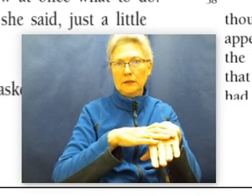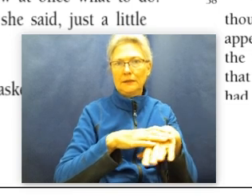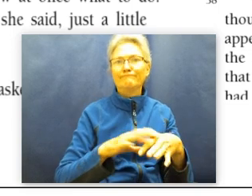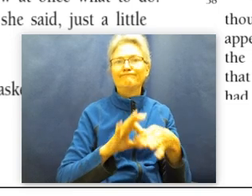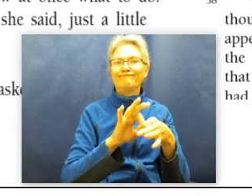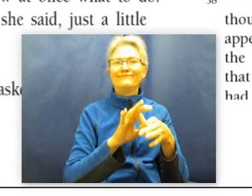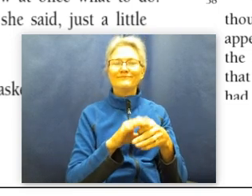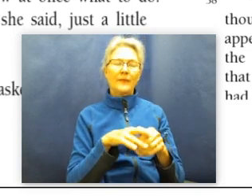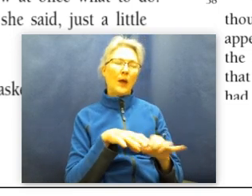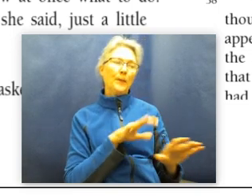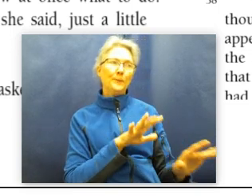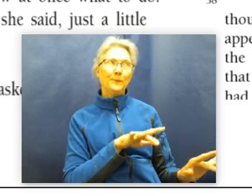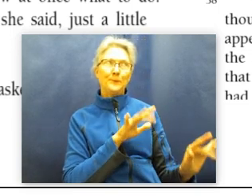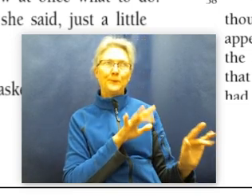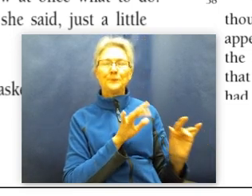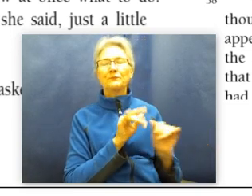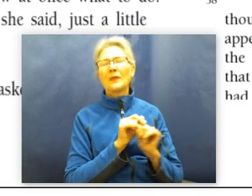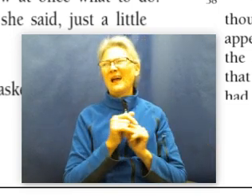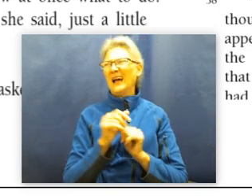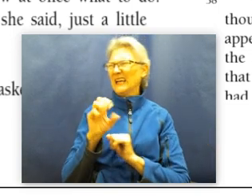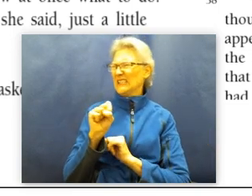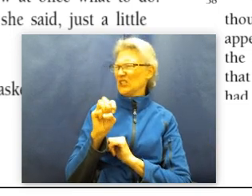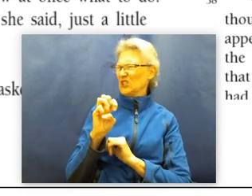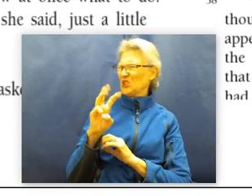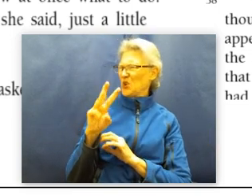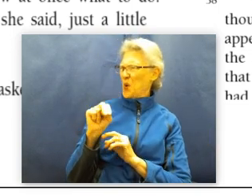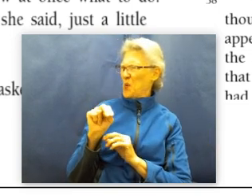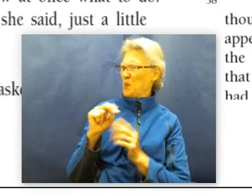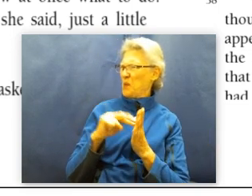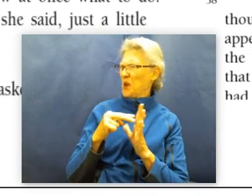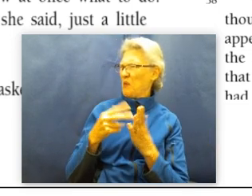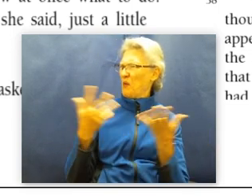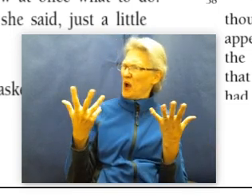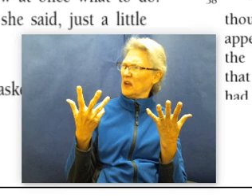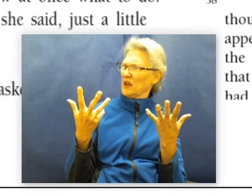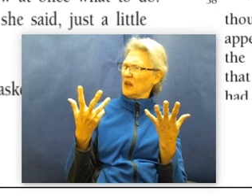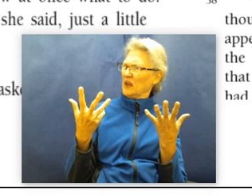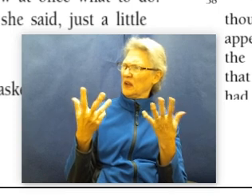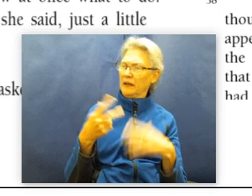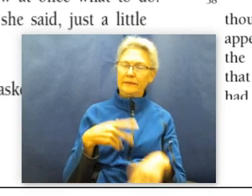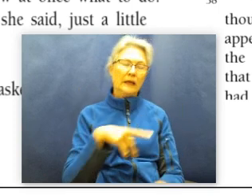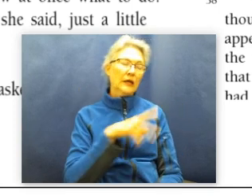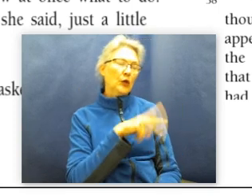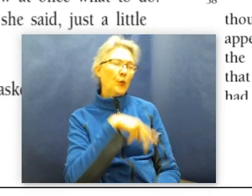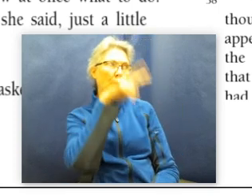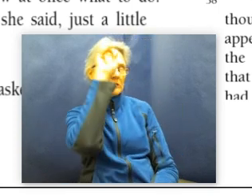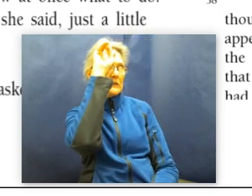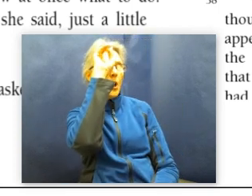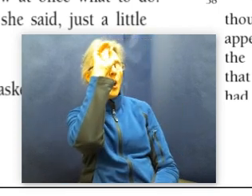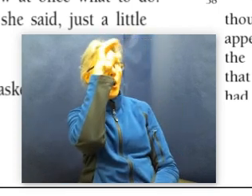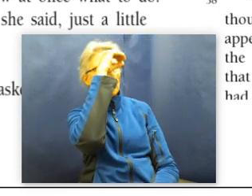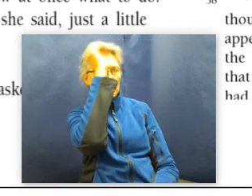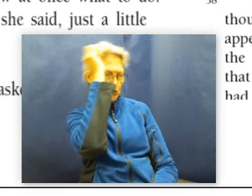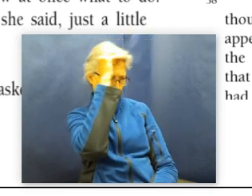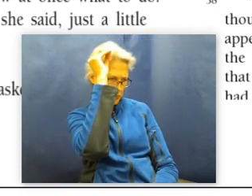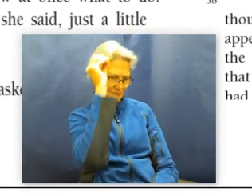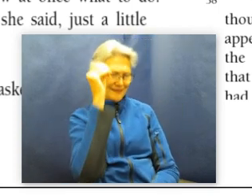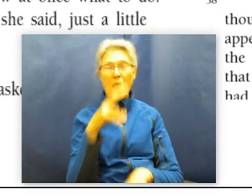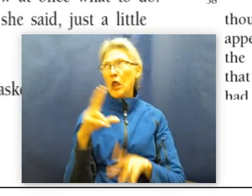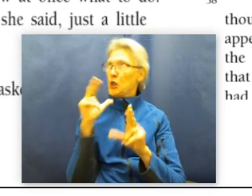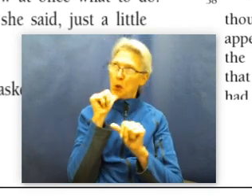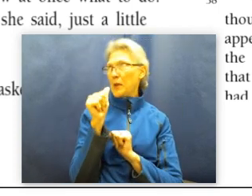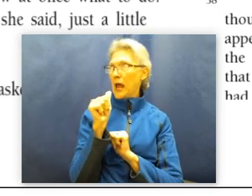little patronizingly. What's sewn? He asked. You're dreadfully ignorant. No, I'm not.